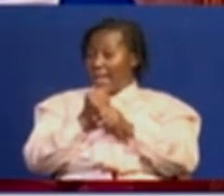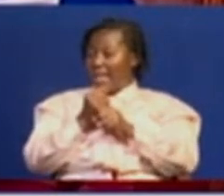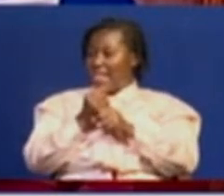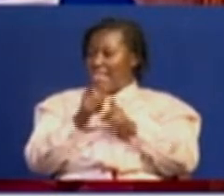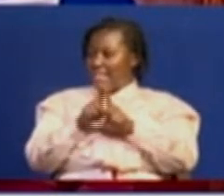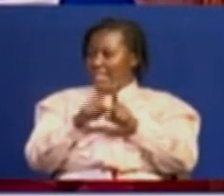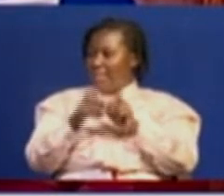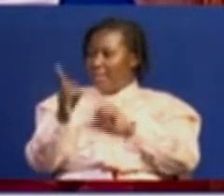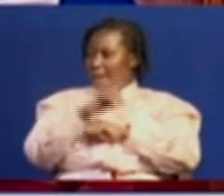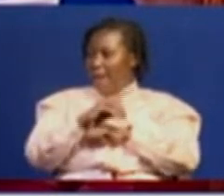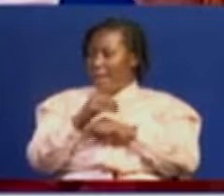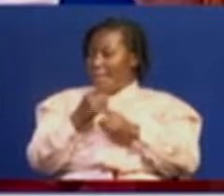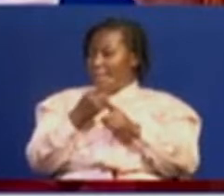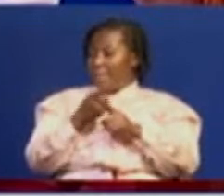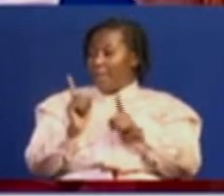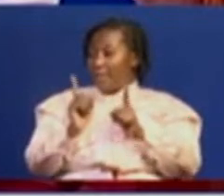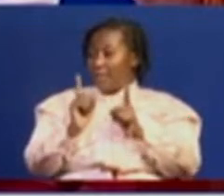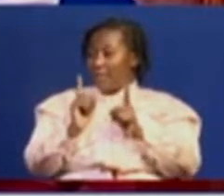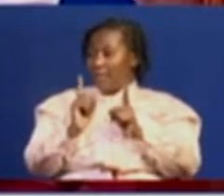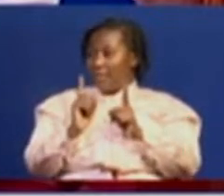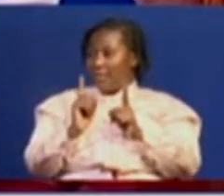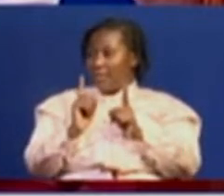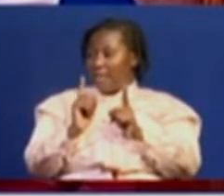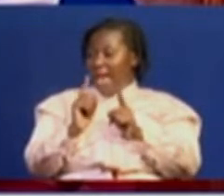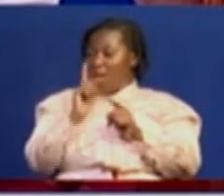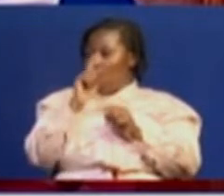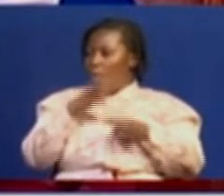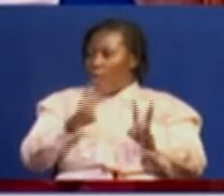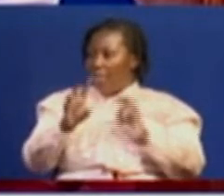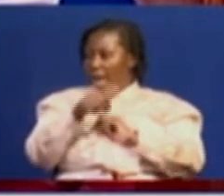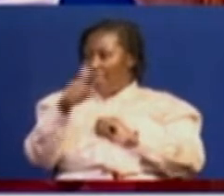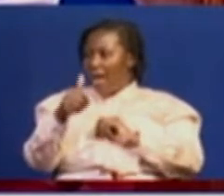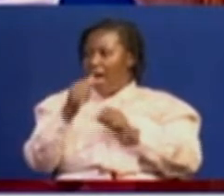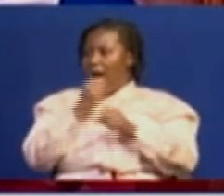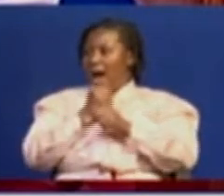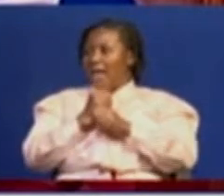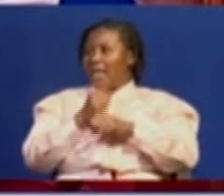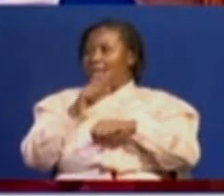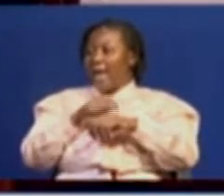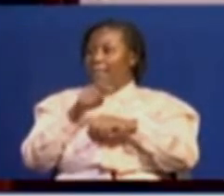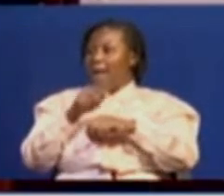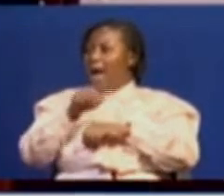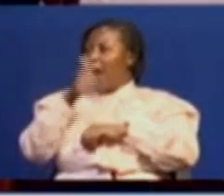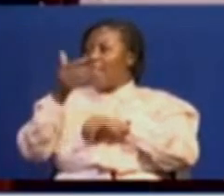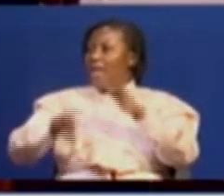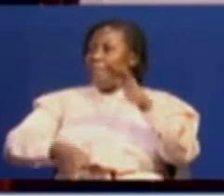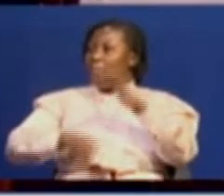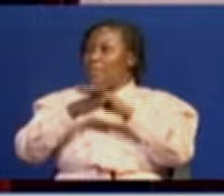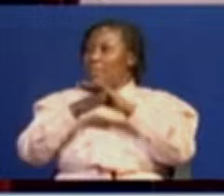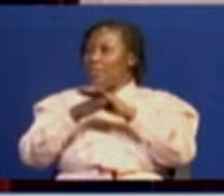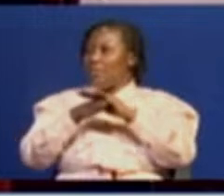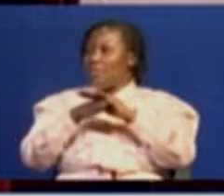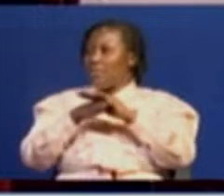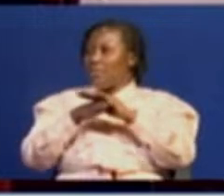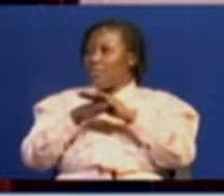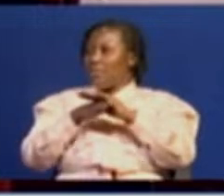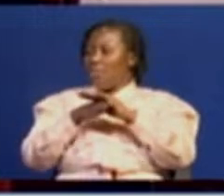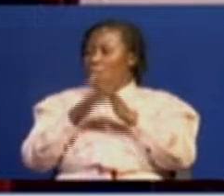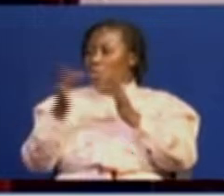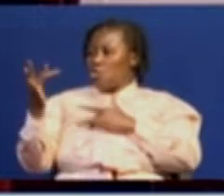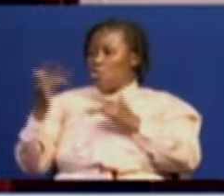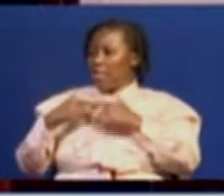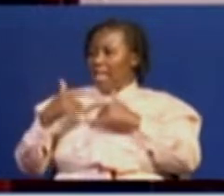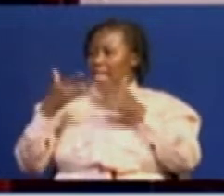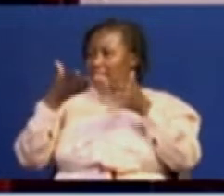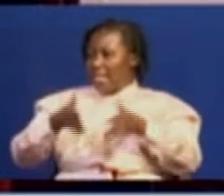day. And fortunately or unfortunately, I done that media interview when another impeachment was